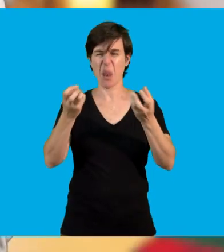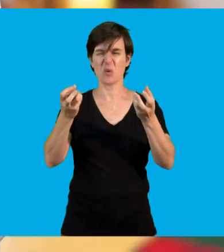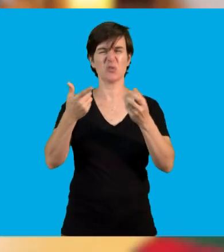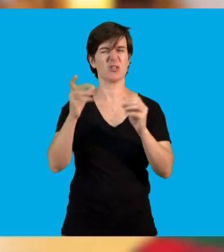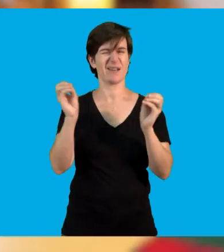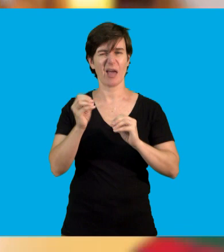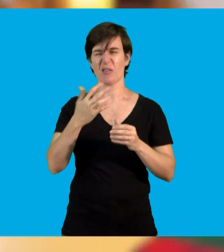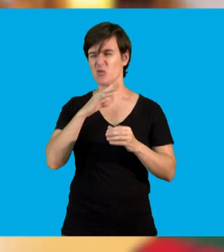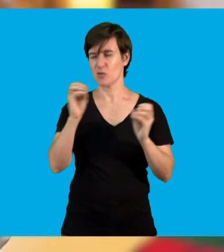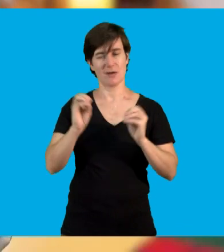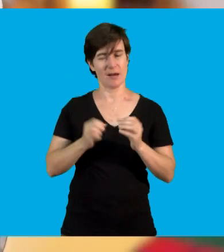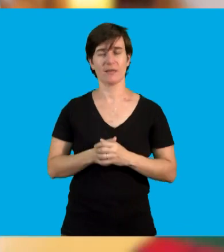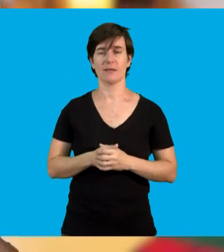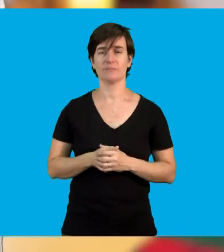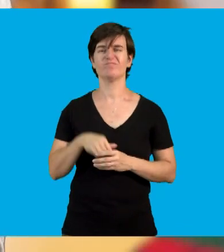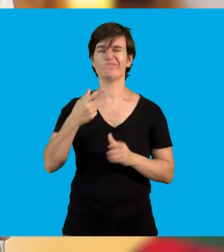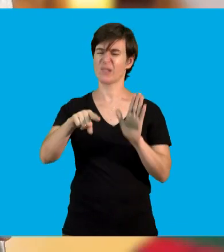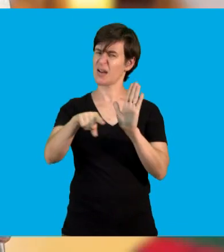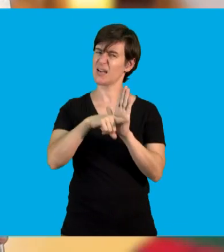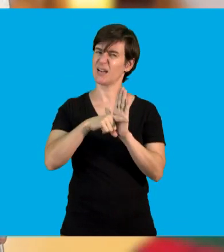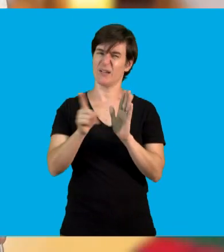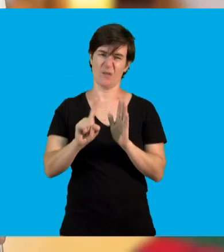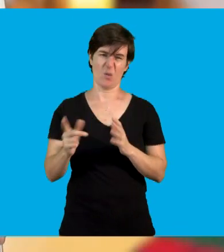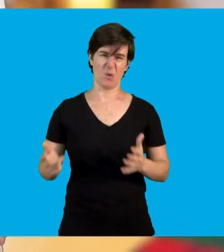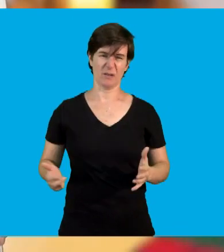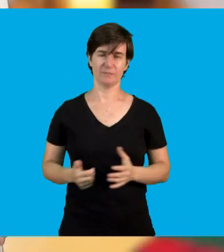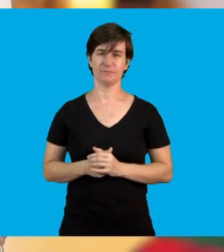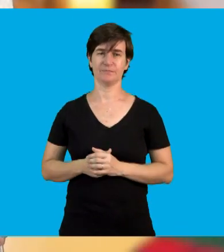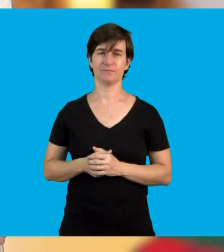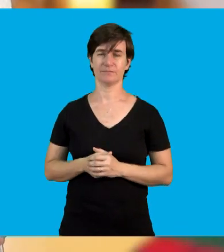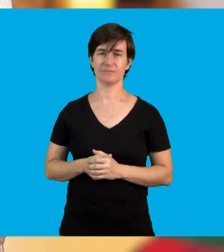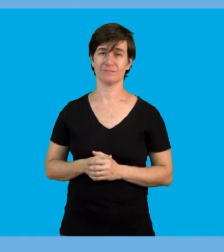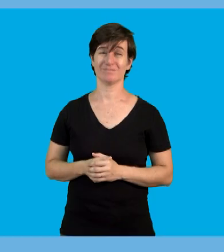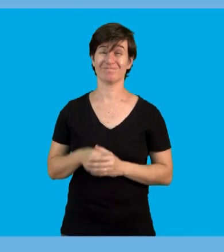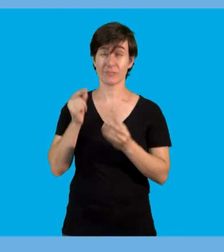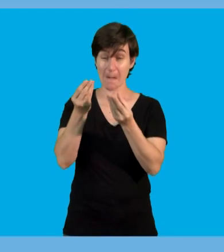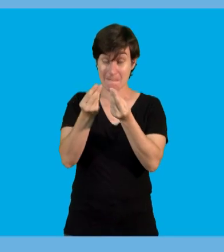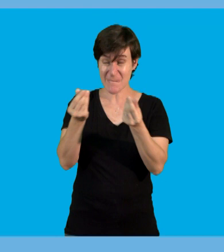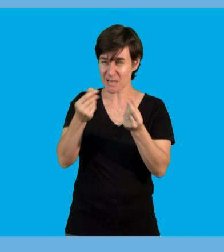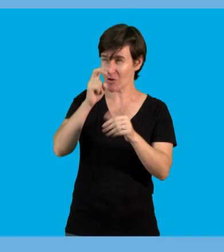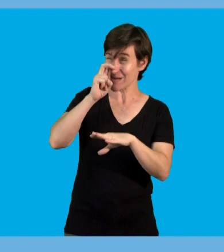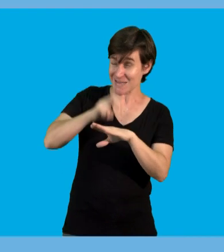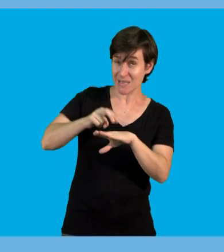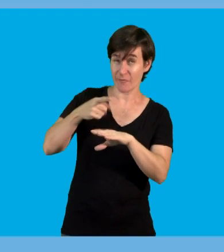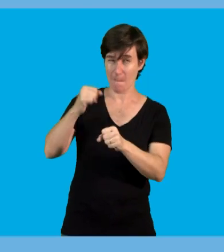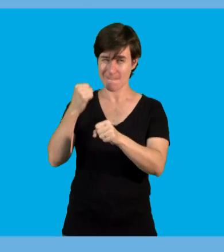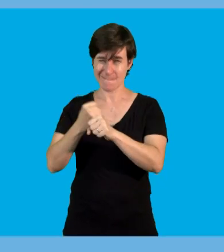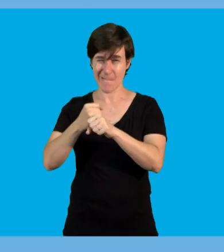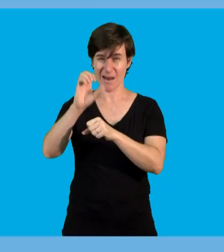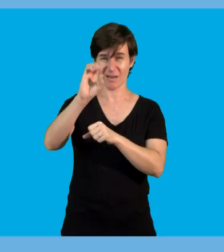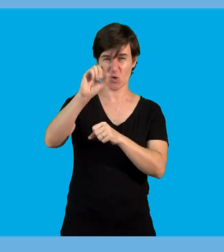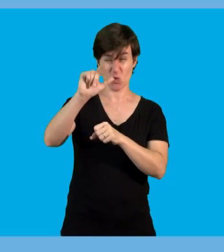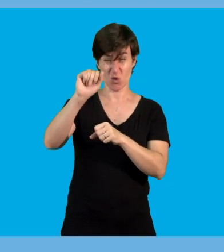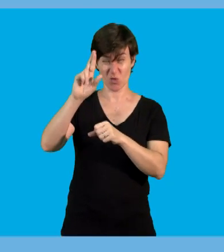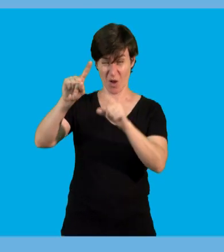is going to be caused. Then what are then the disadvantages of using the solar power? The materials that is